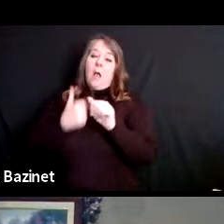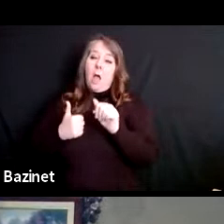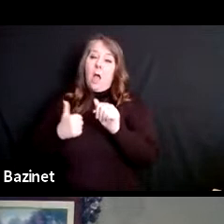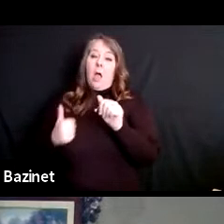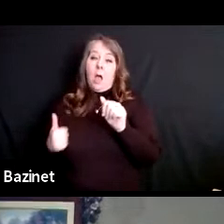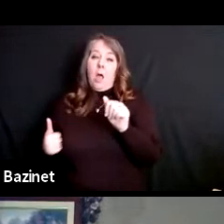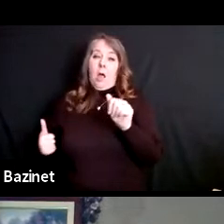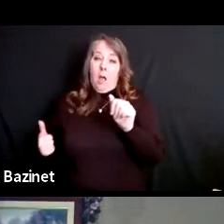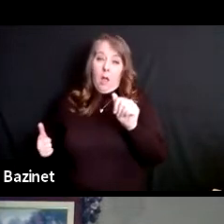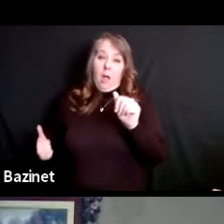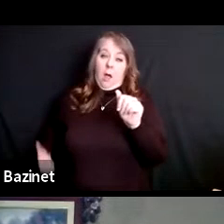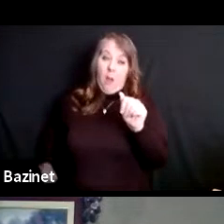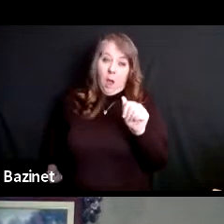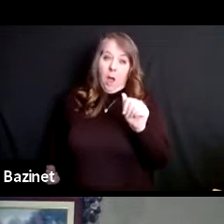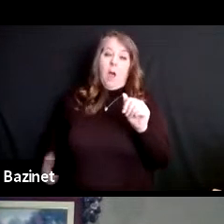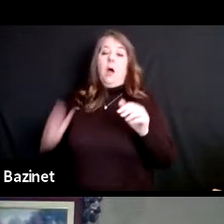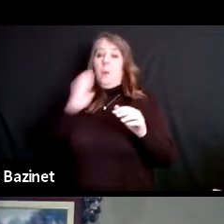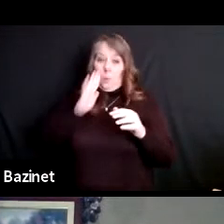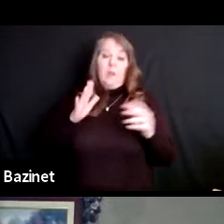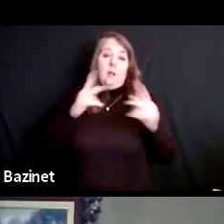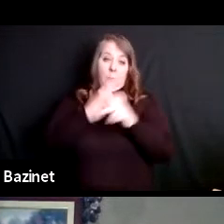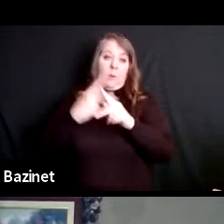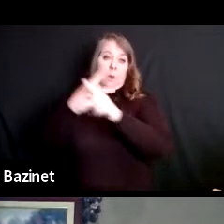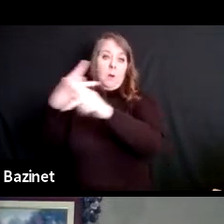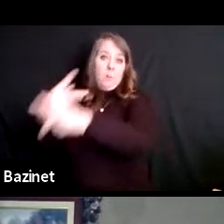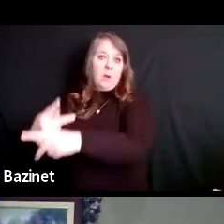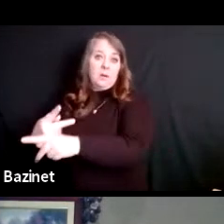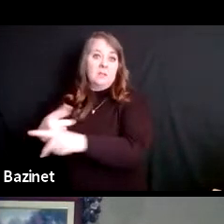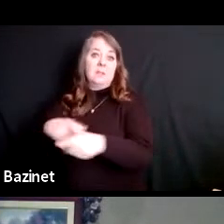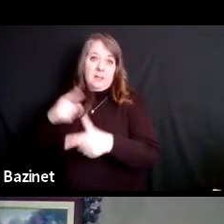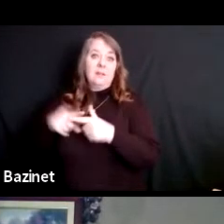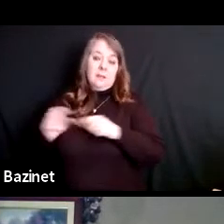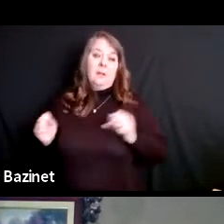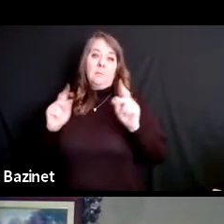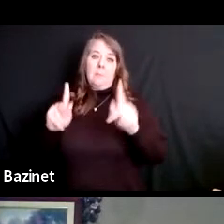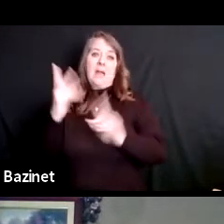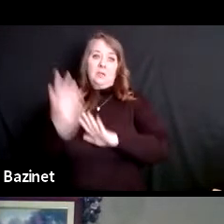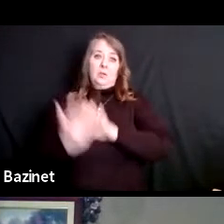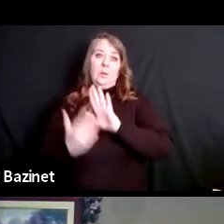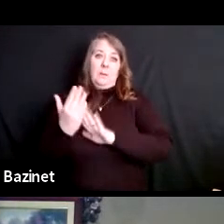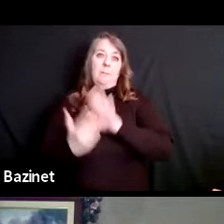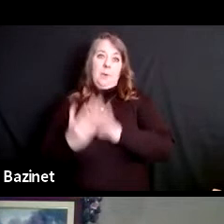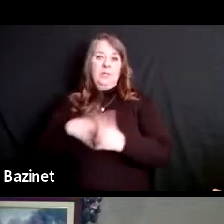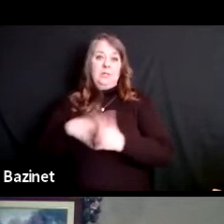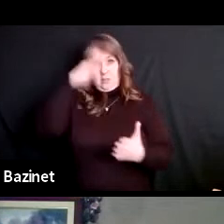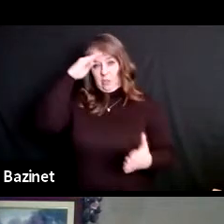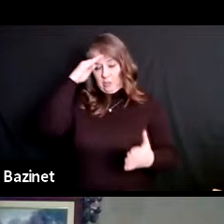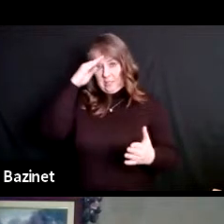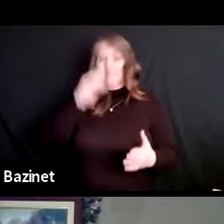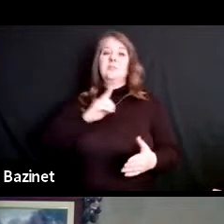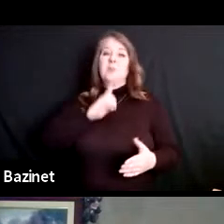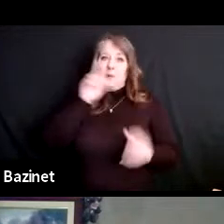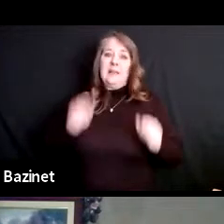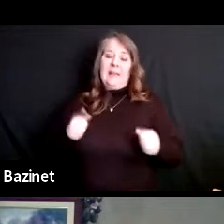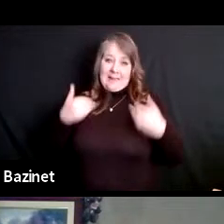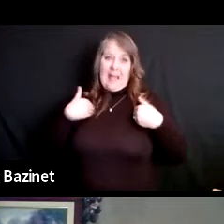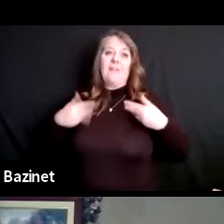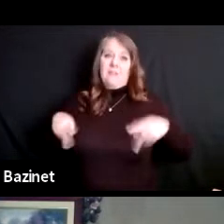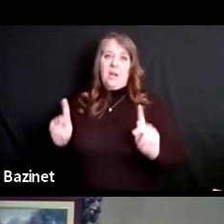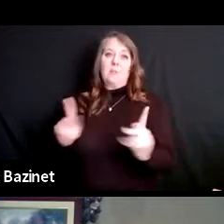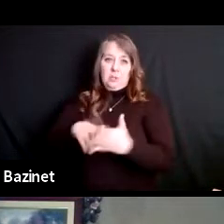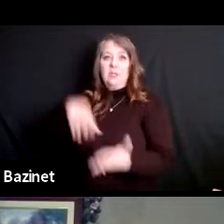far behind. And they're going to continue to do that until we get back to in-person learning so that they can really have an opportunity to